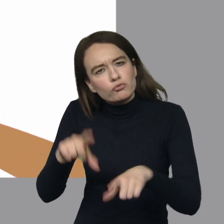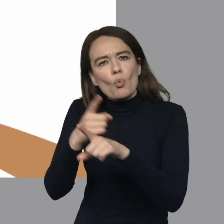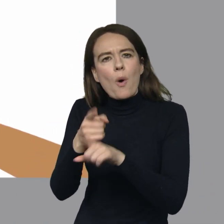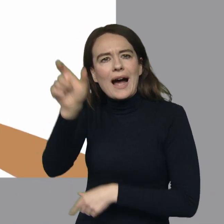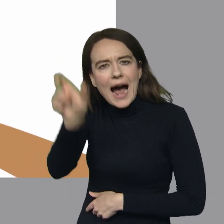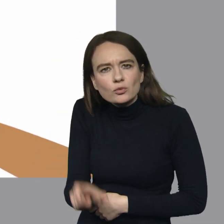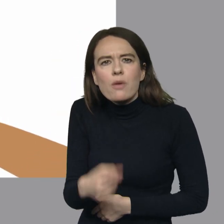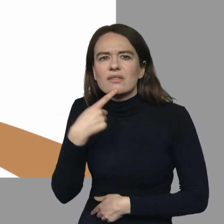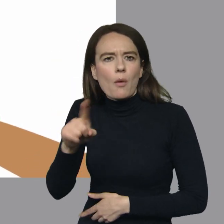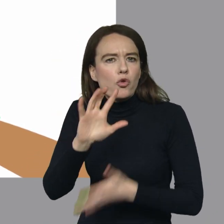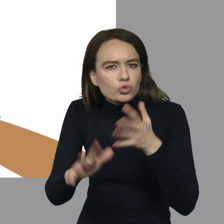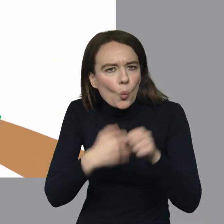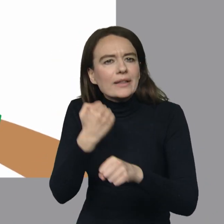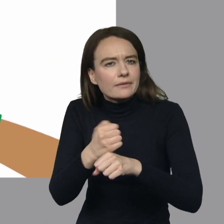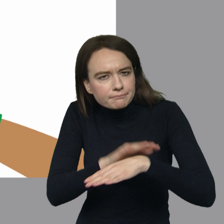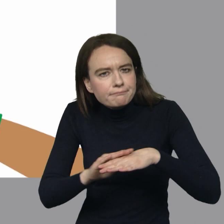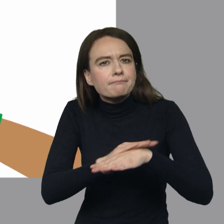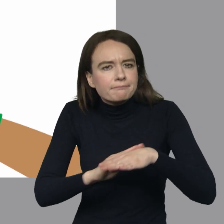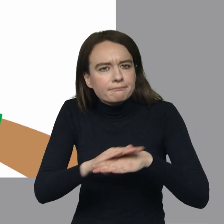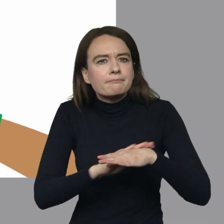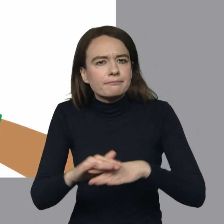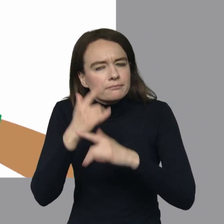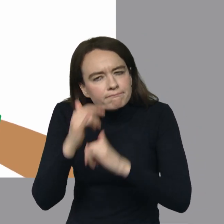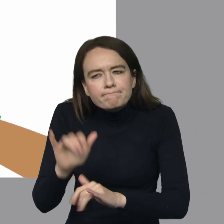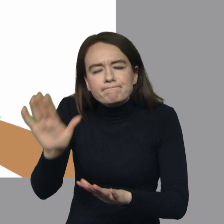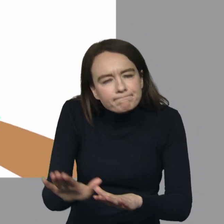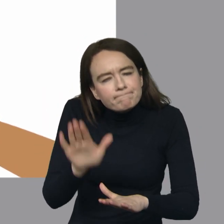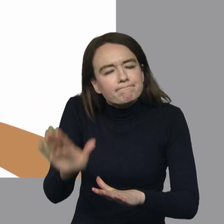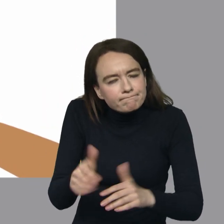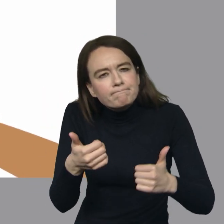by telling them what you are doing and offering regular reassurance.